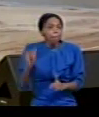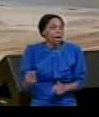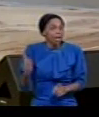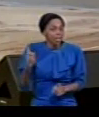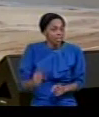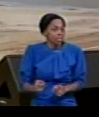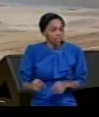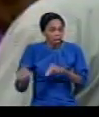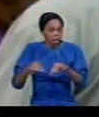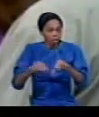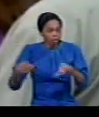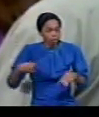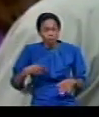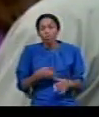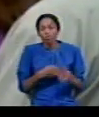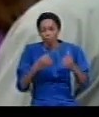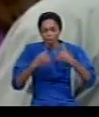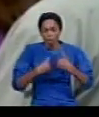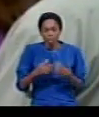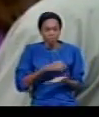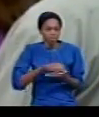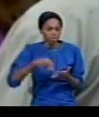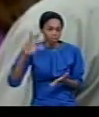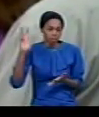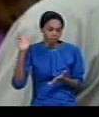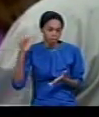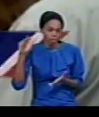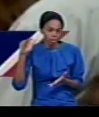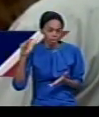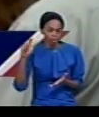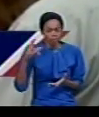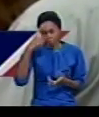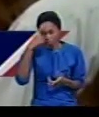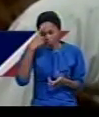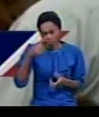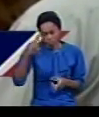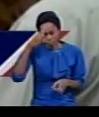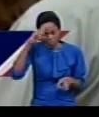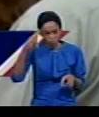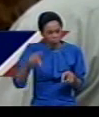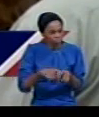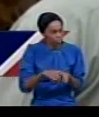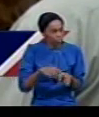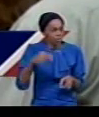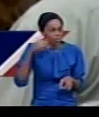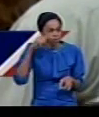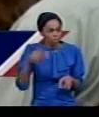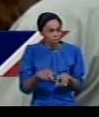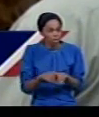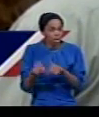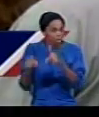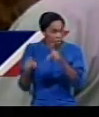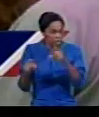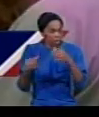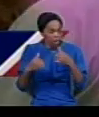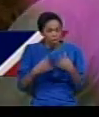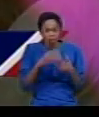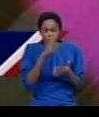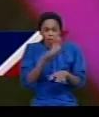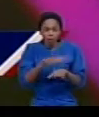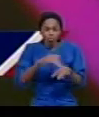verse 13 there. In verse 13, for brethren, ye have been called unto